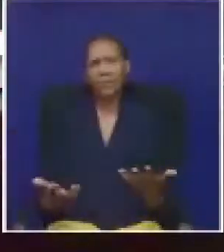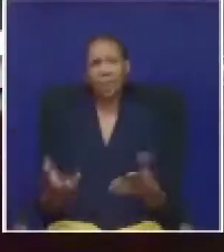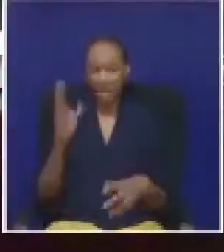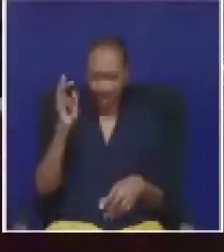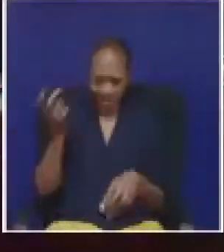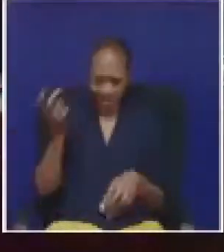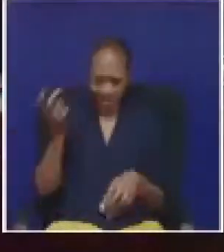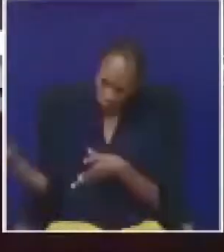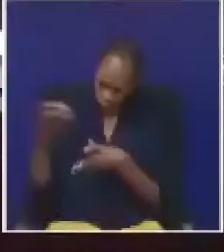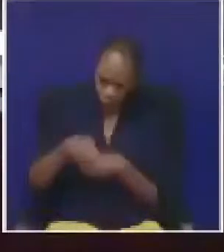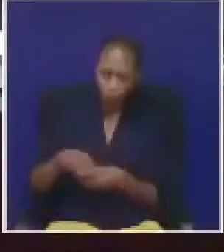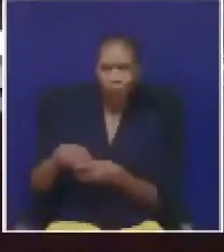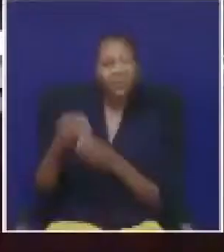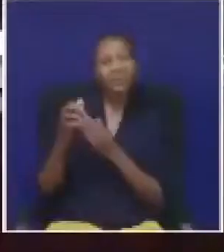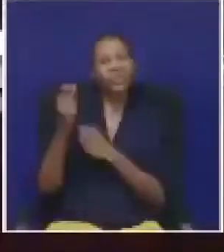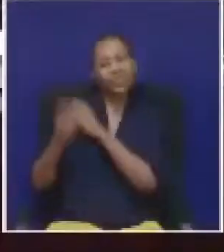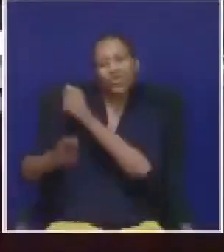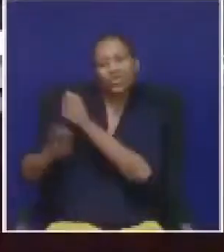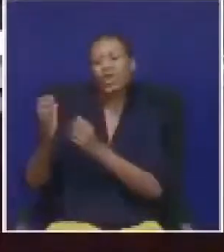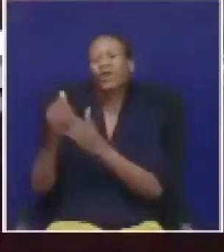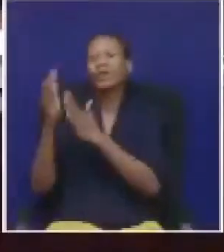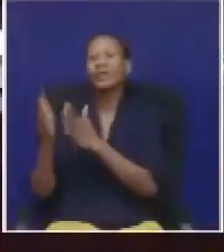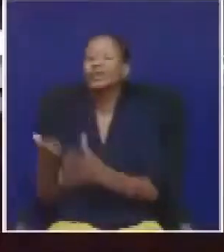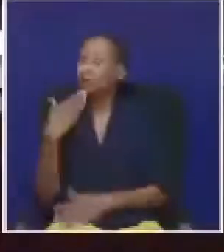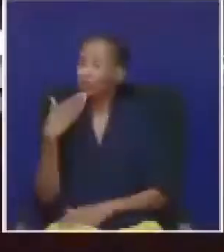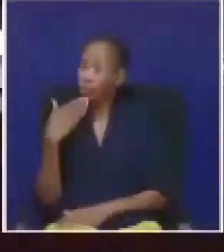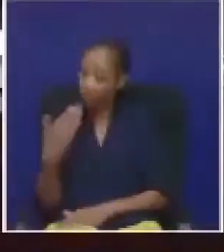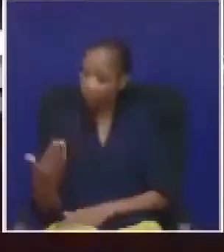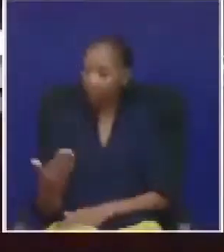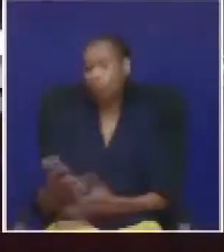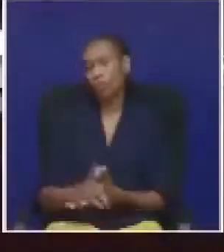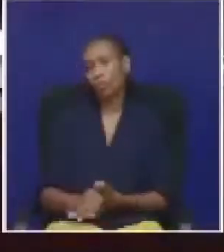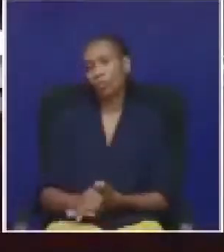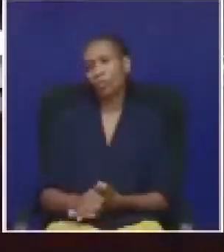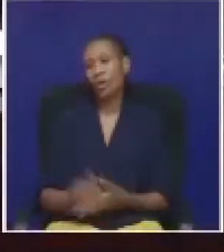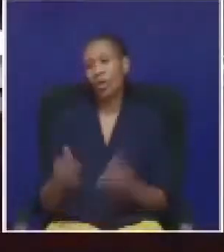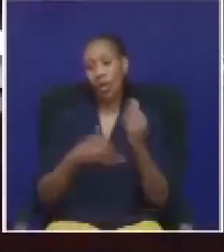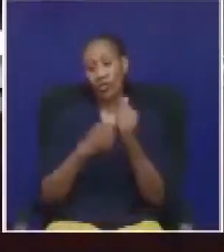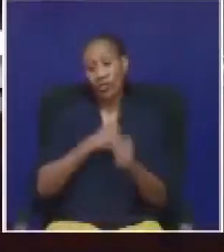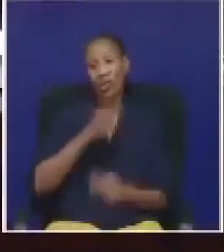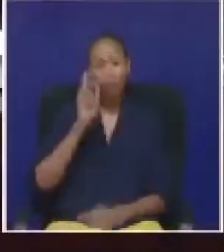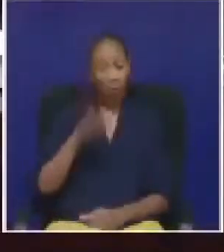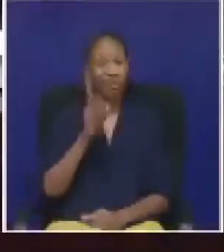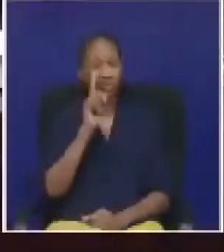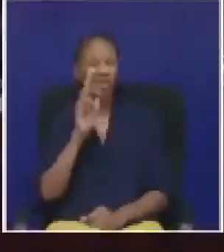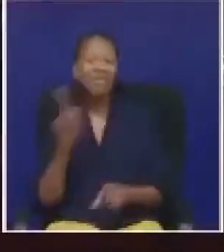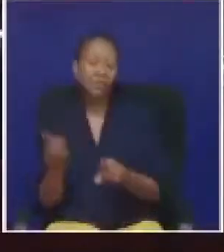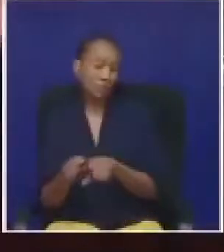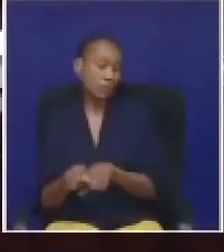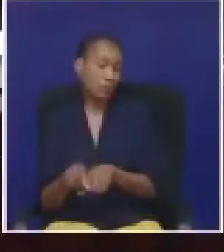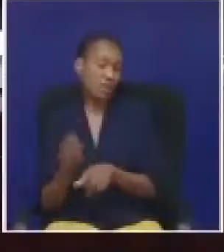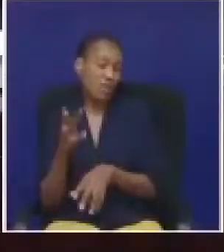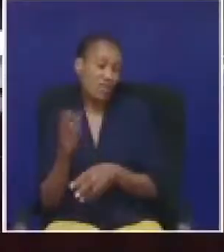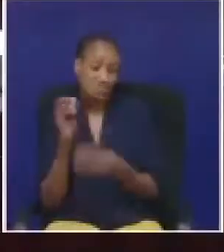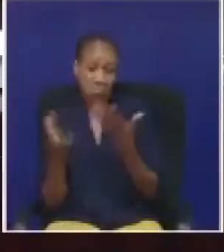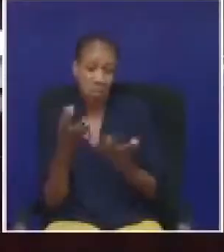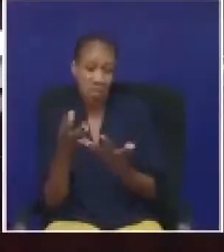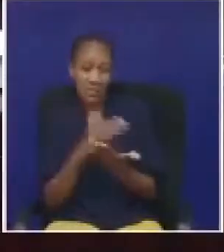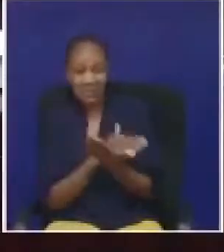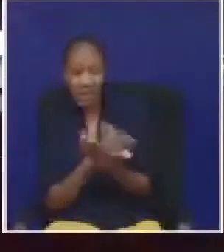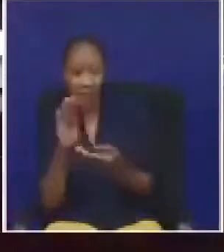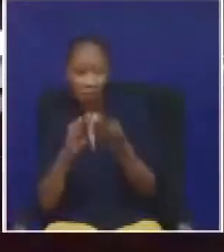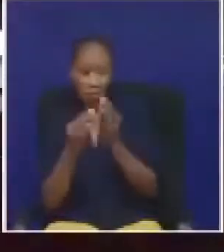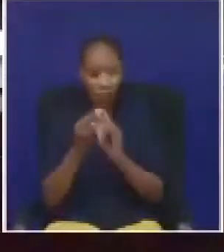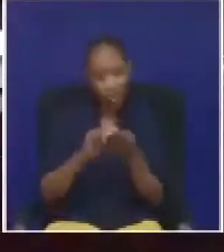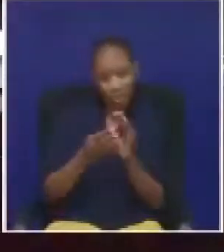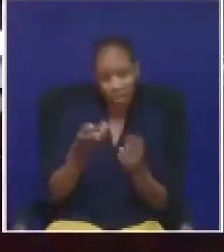work. So thank you for raising again. I'll also ask my office to check if there are some areas